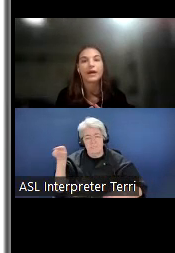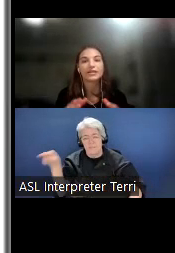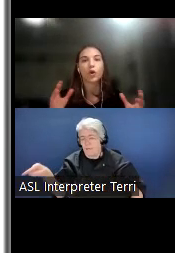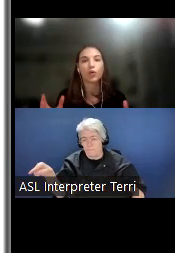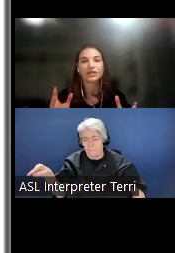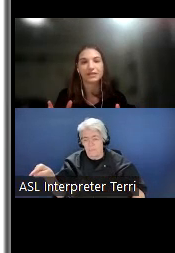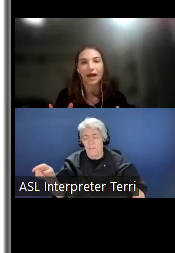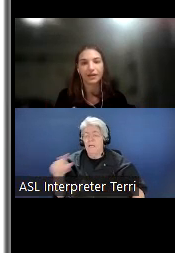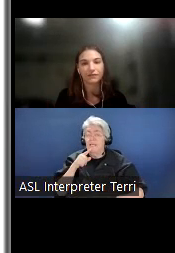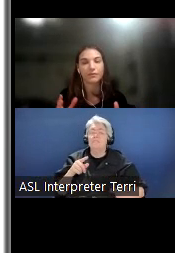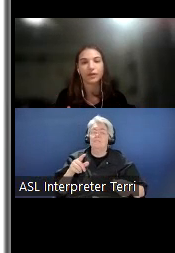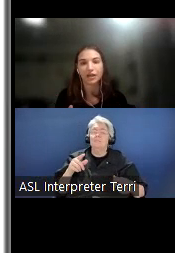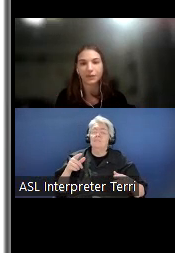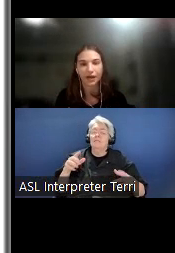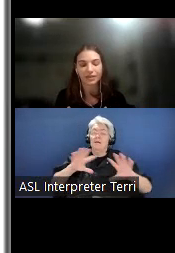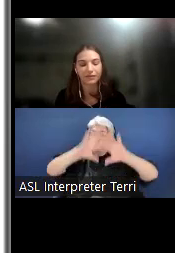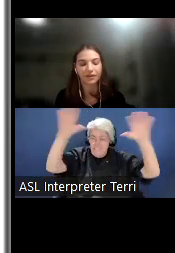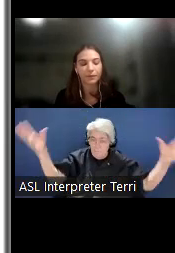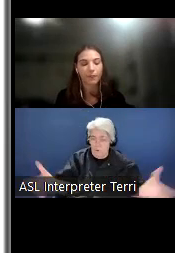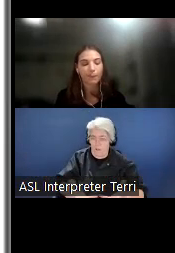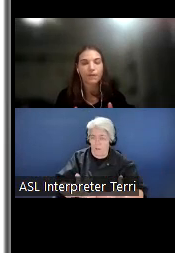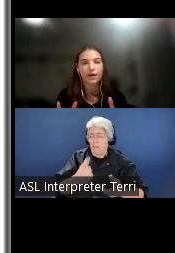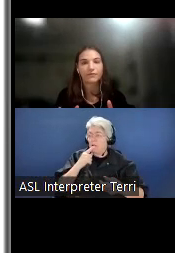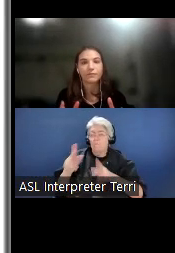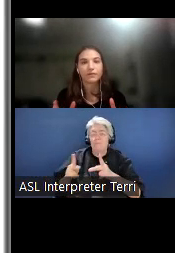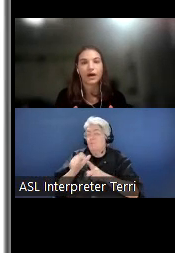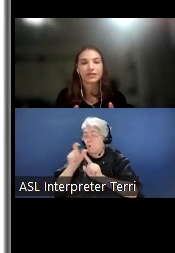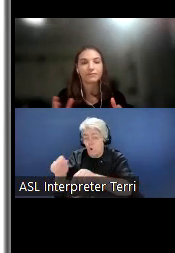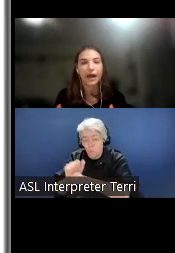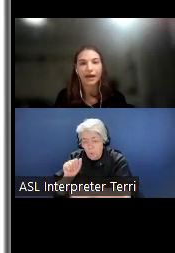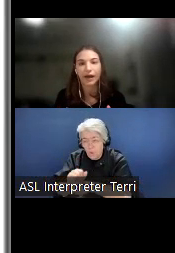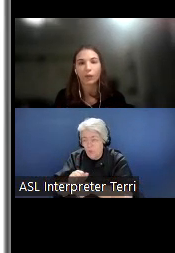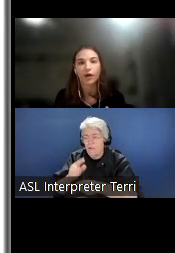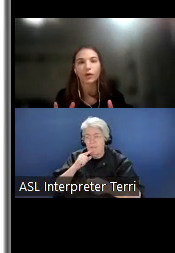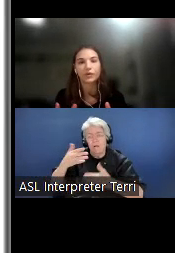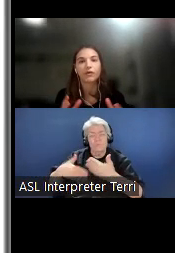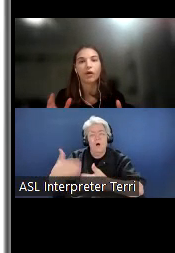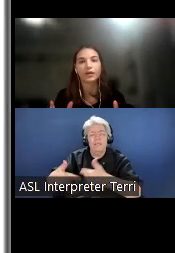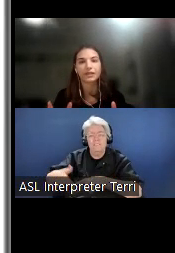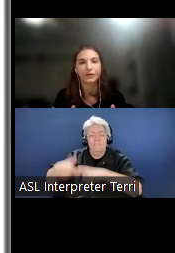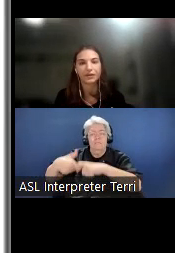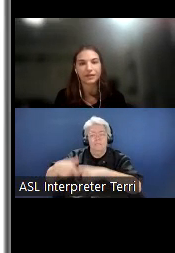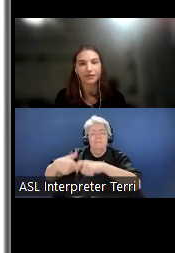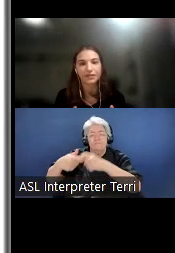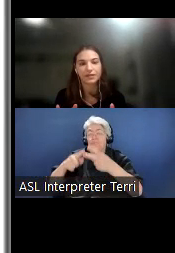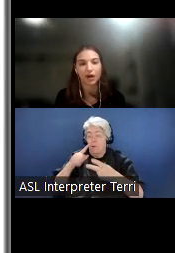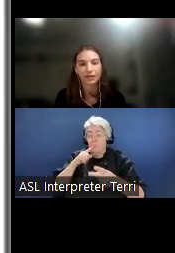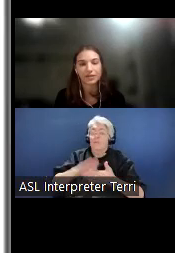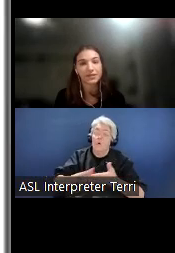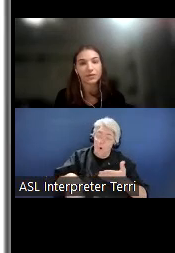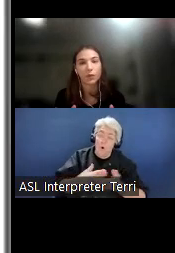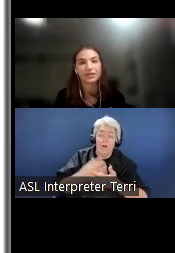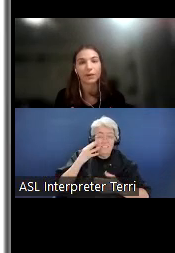costs, but as a whole society, from the lost productivity and from the loss of pay at work, we are all experiencing